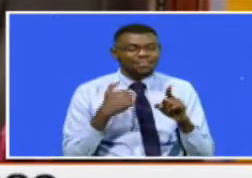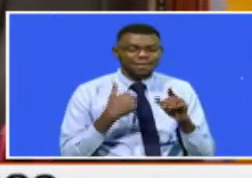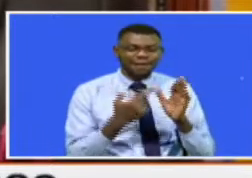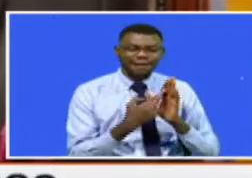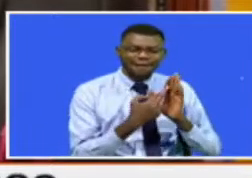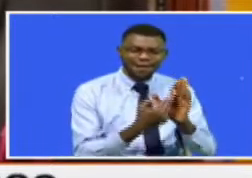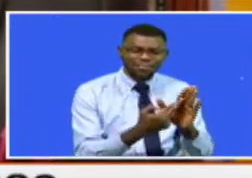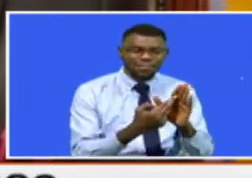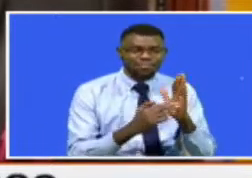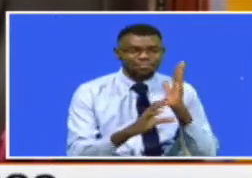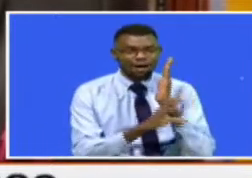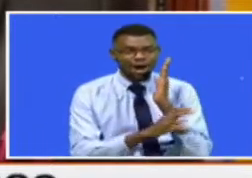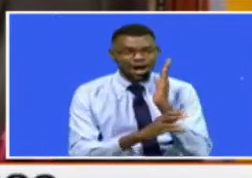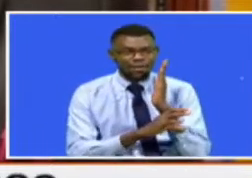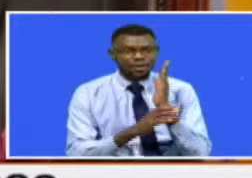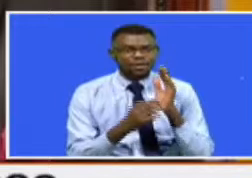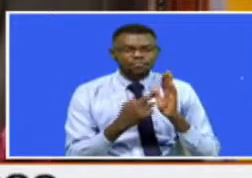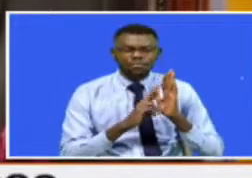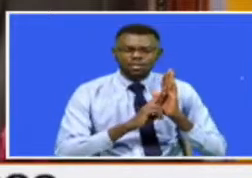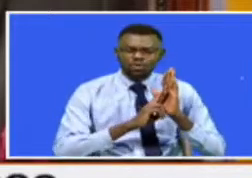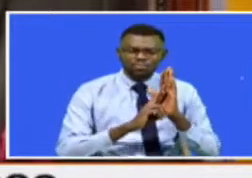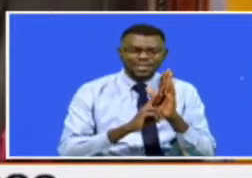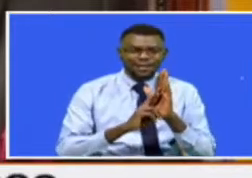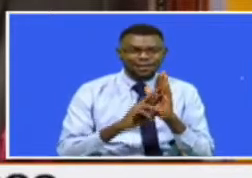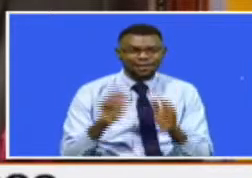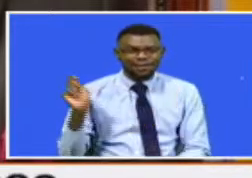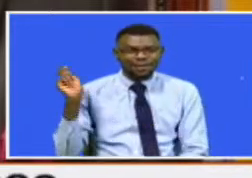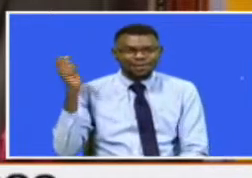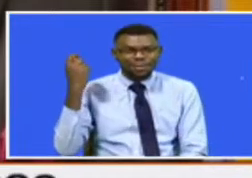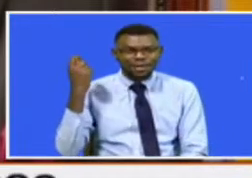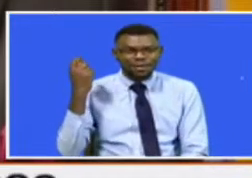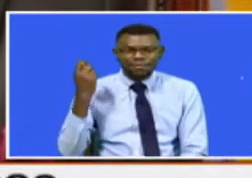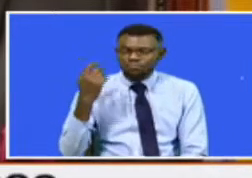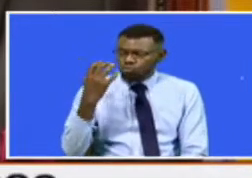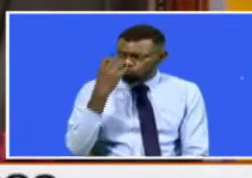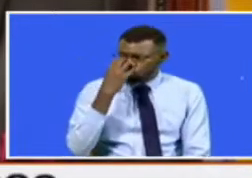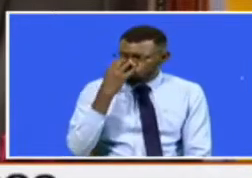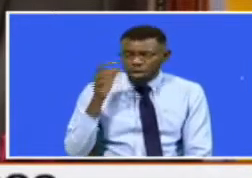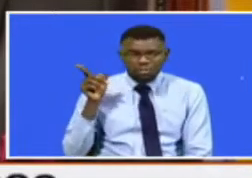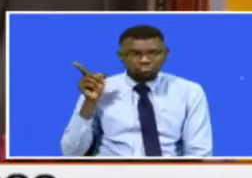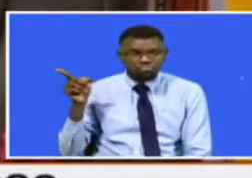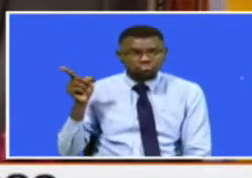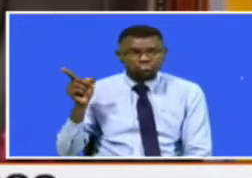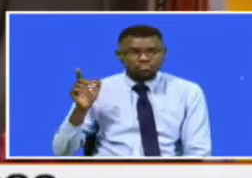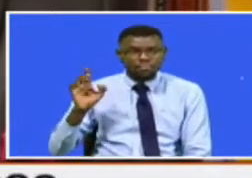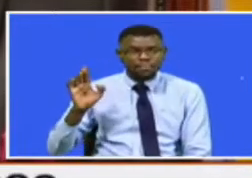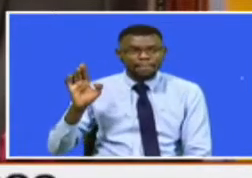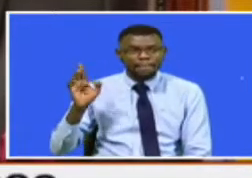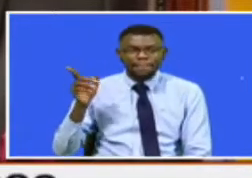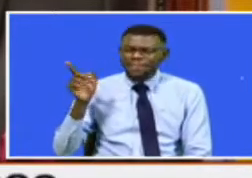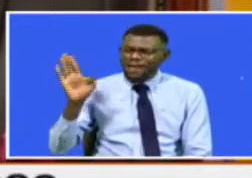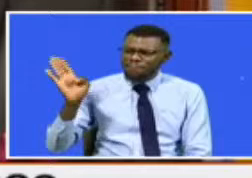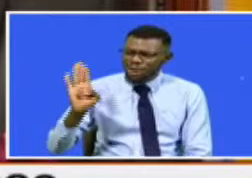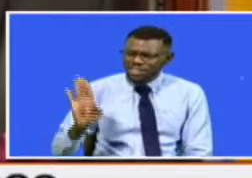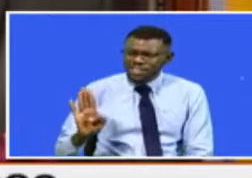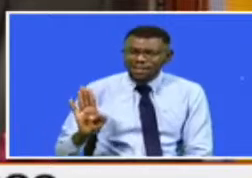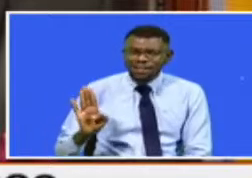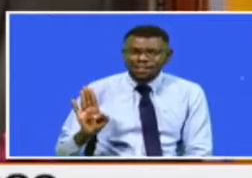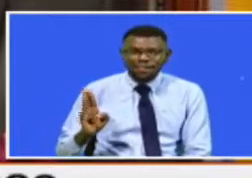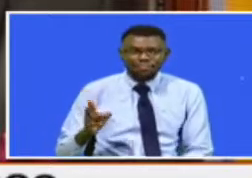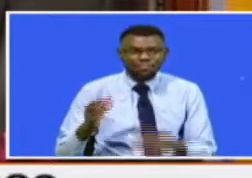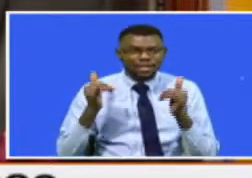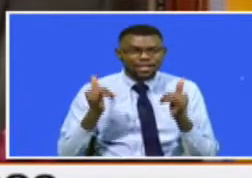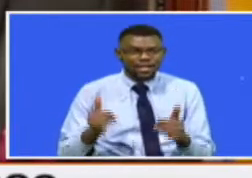the country on behalf of His Excellency President William Ruto in Brazil's inauguration of a